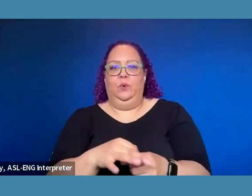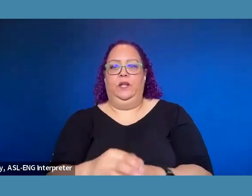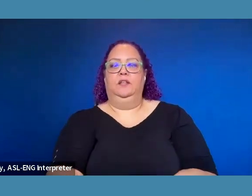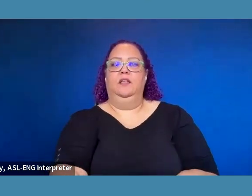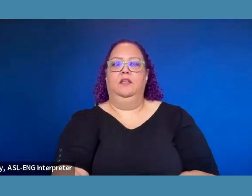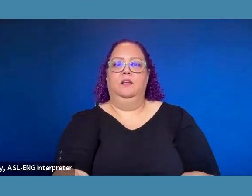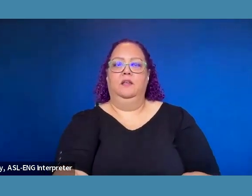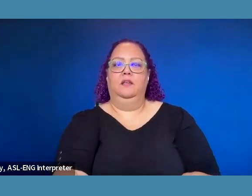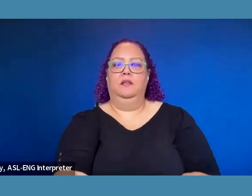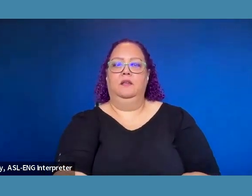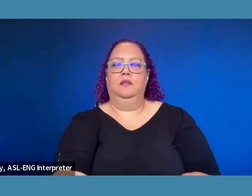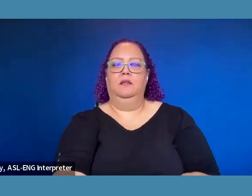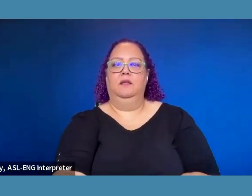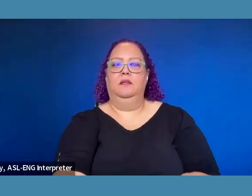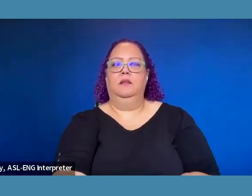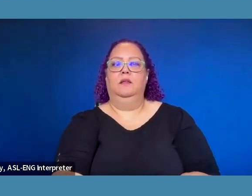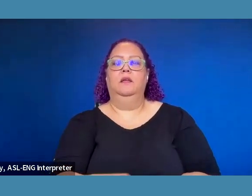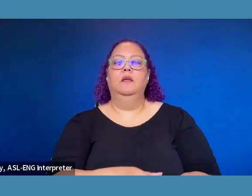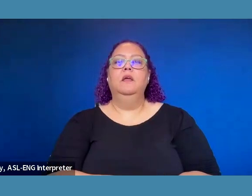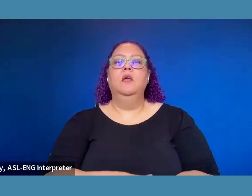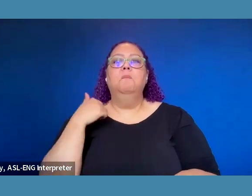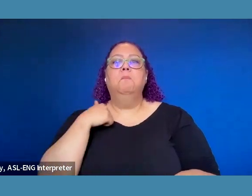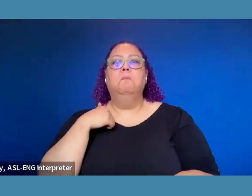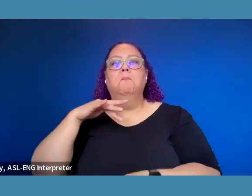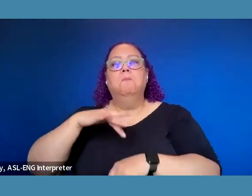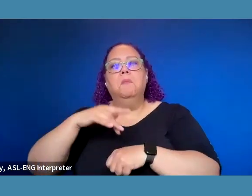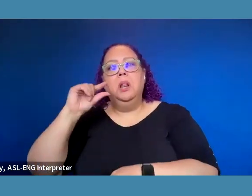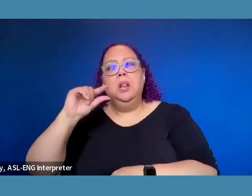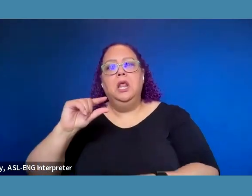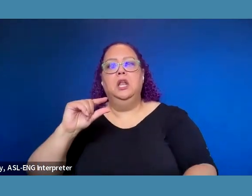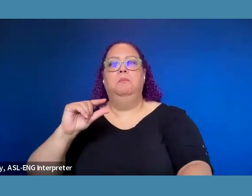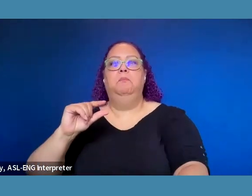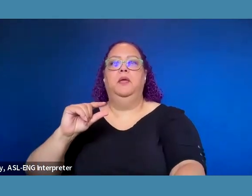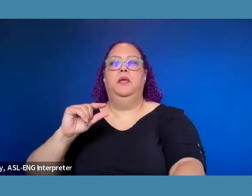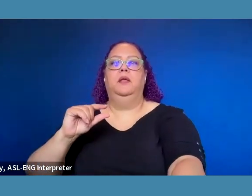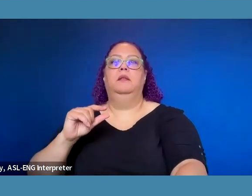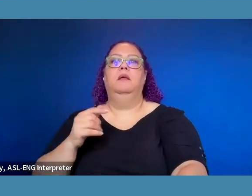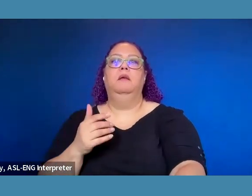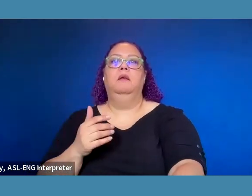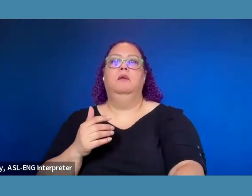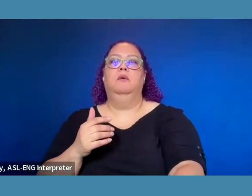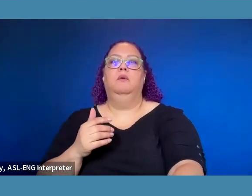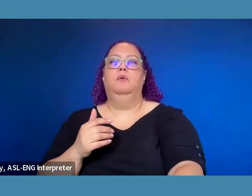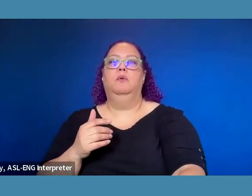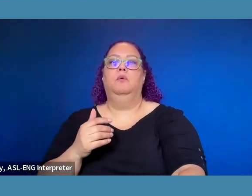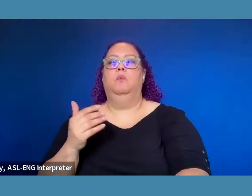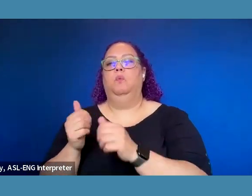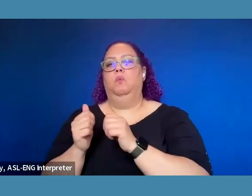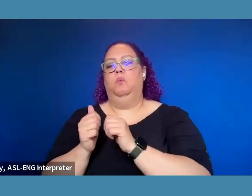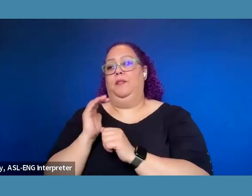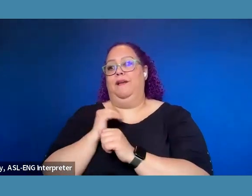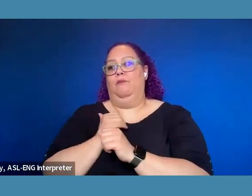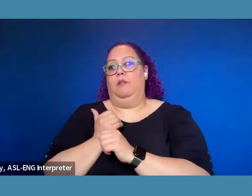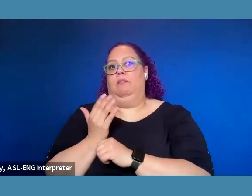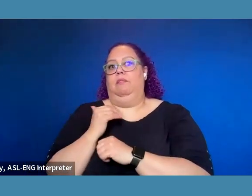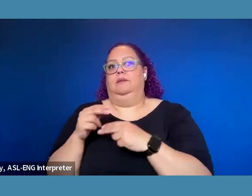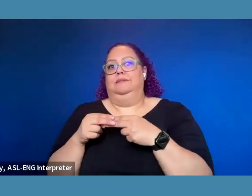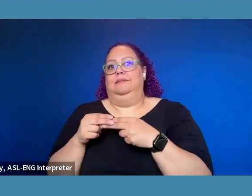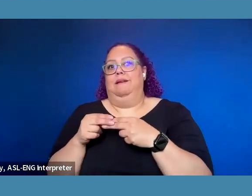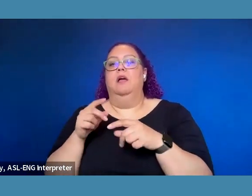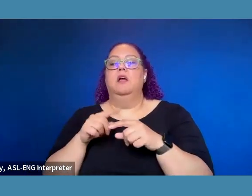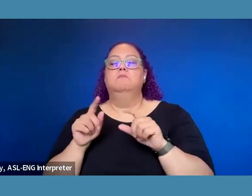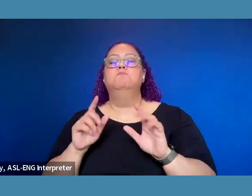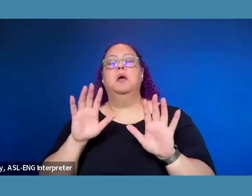We went a little bit over what supervised facility voting was on the last slide, but just to recap, it's a way that people in nursing